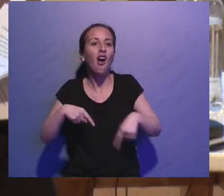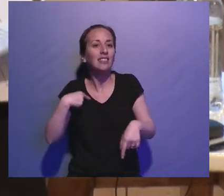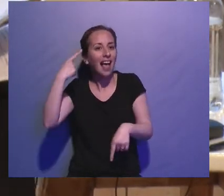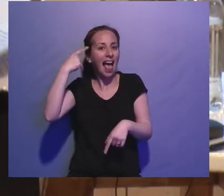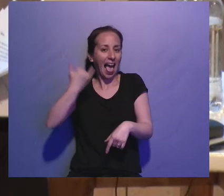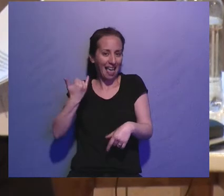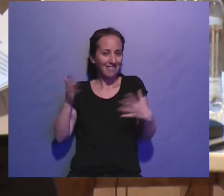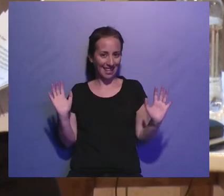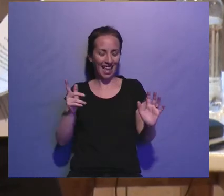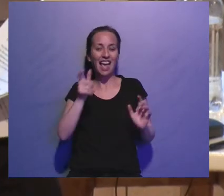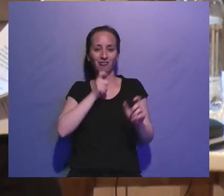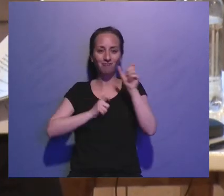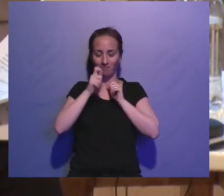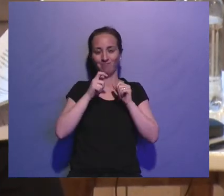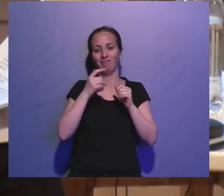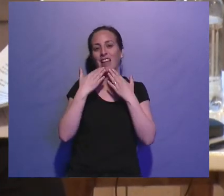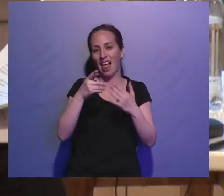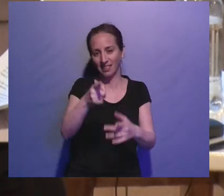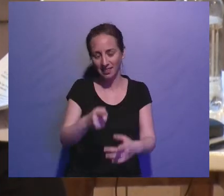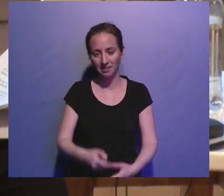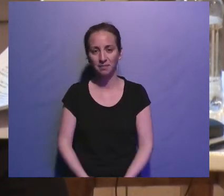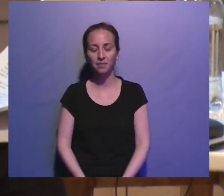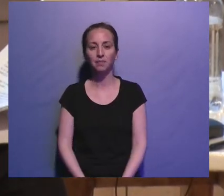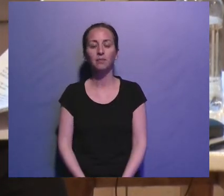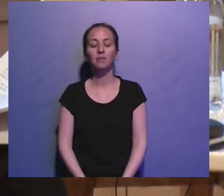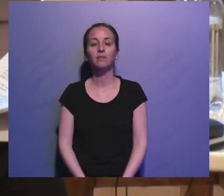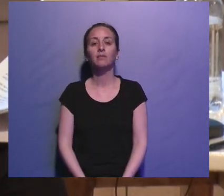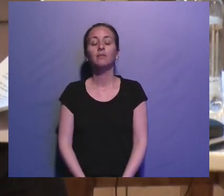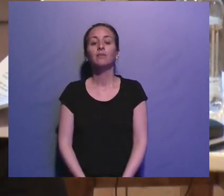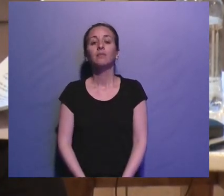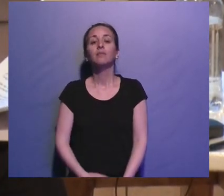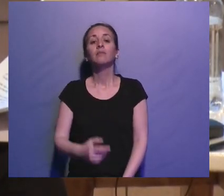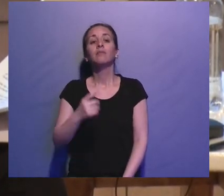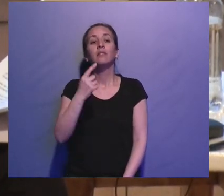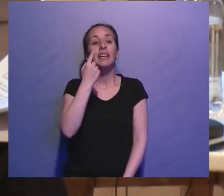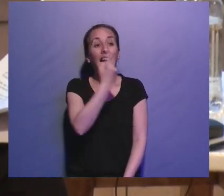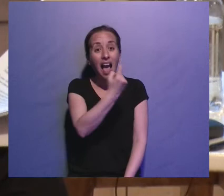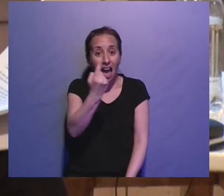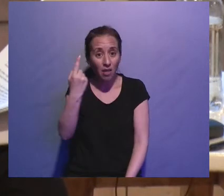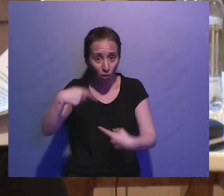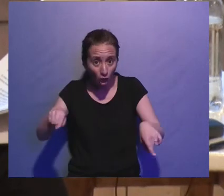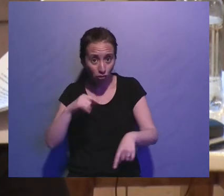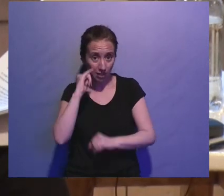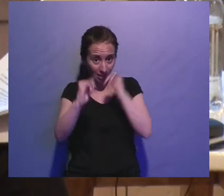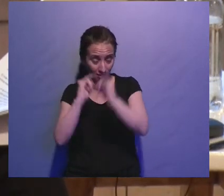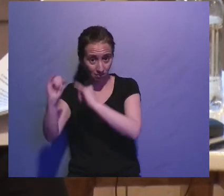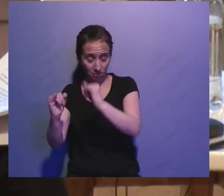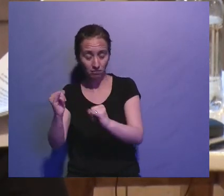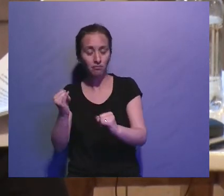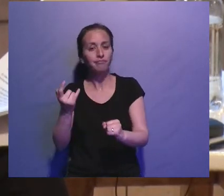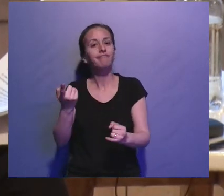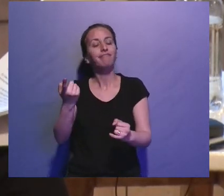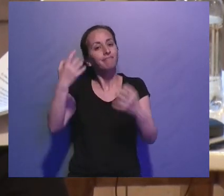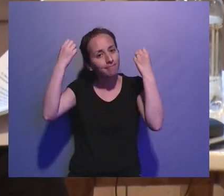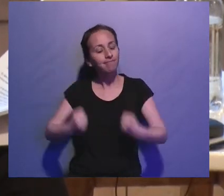questions that we asked you. and the opinions that you have